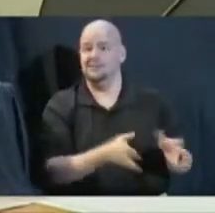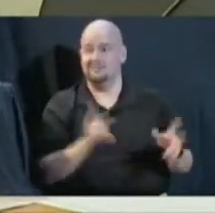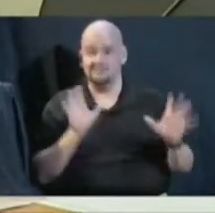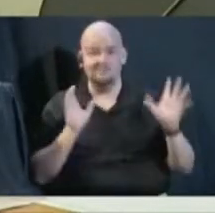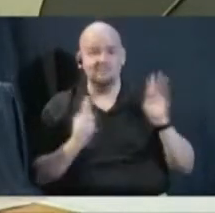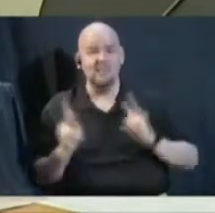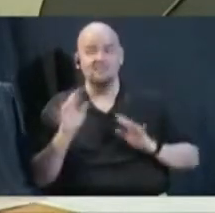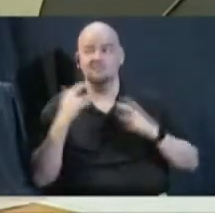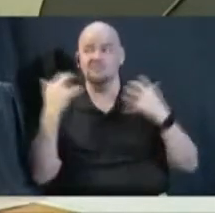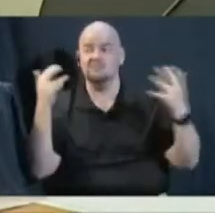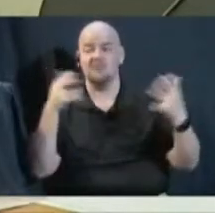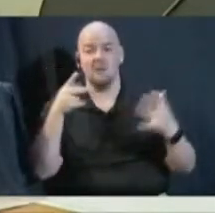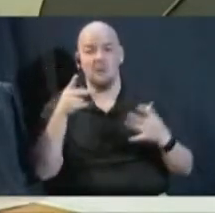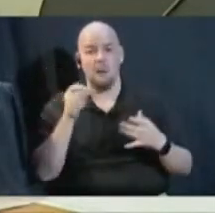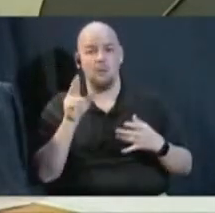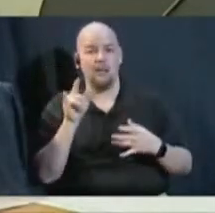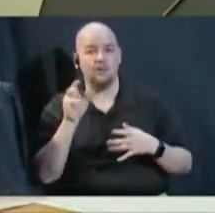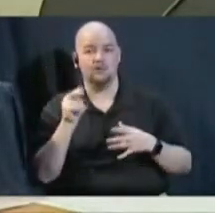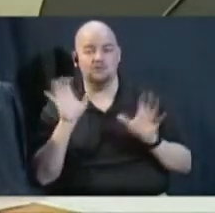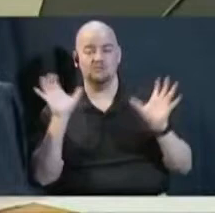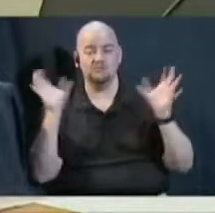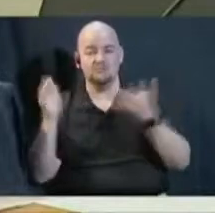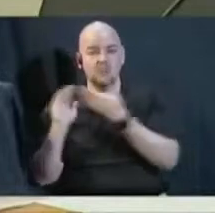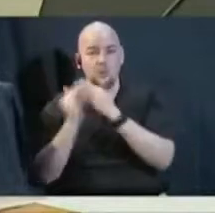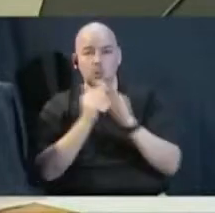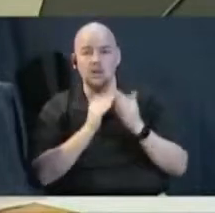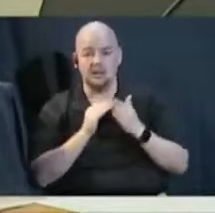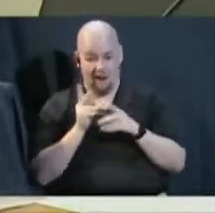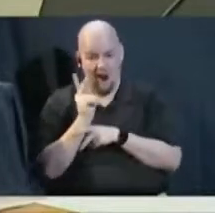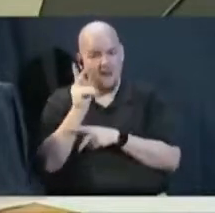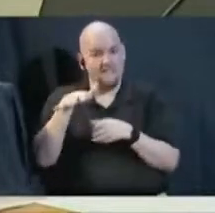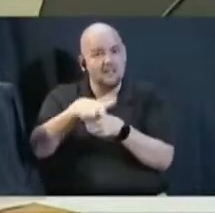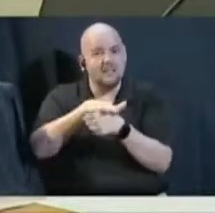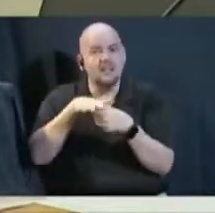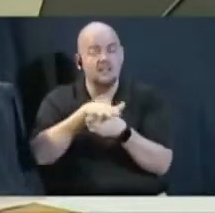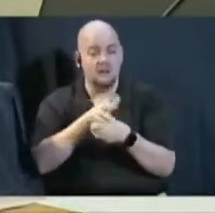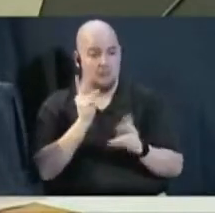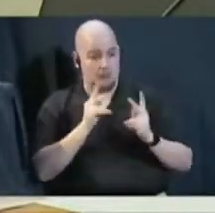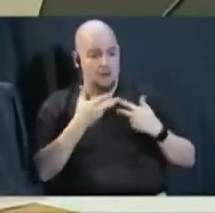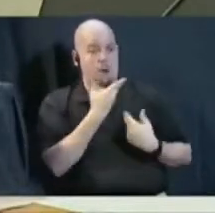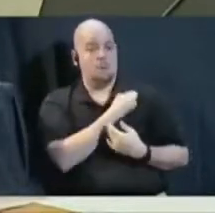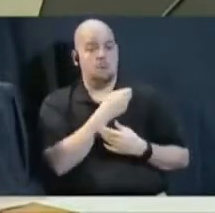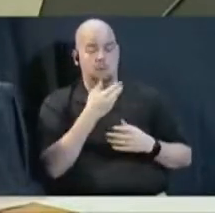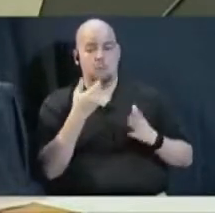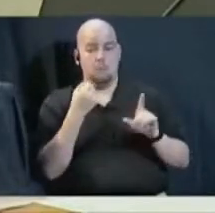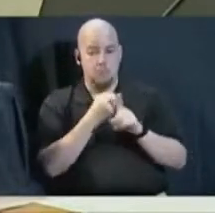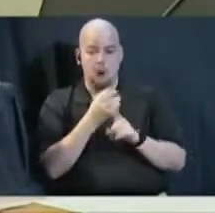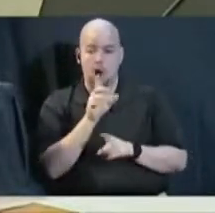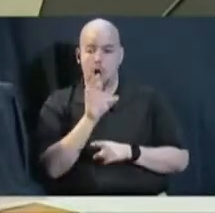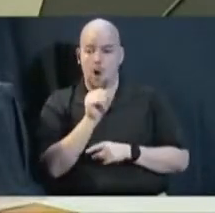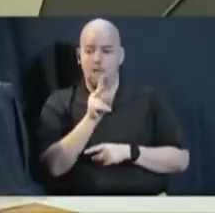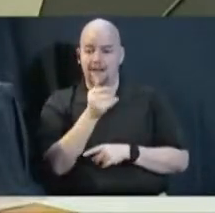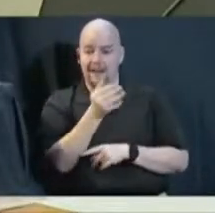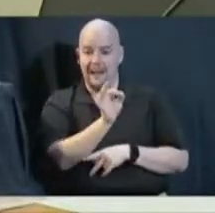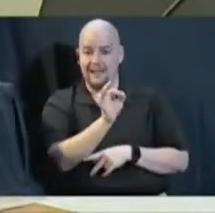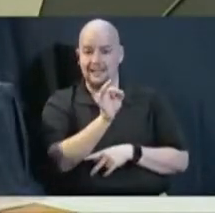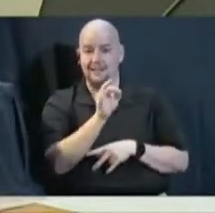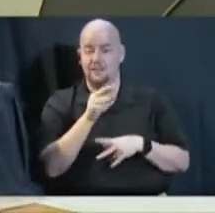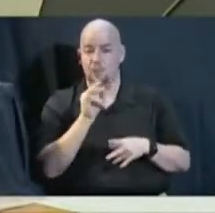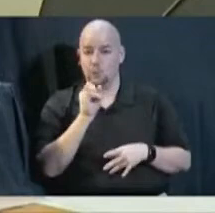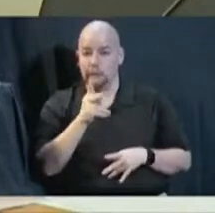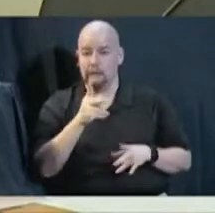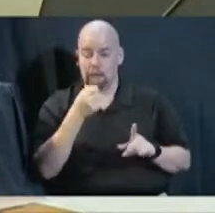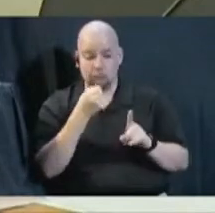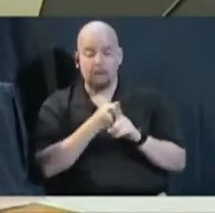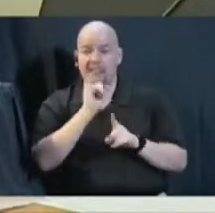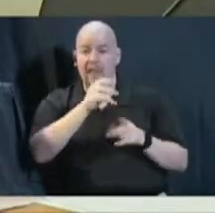that individual is still, if they get COVID-19 and they're at risk and they end up in the hospital or end up in the intensive care, to that